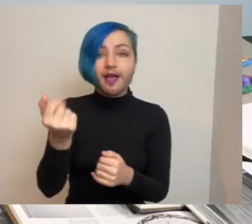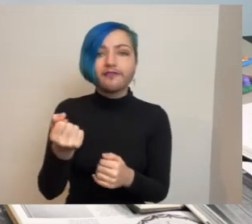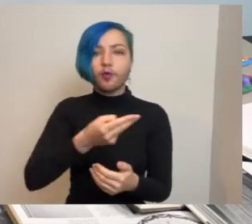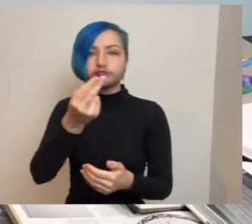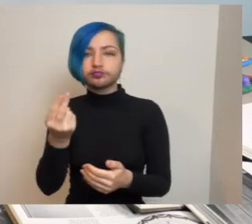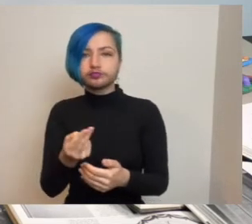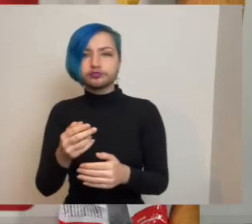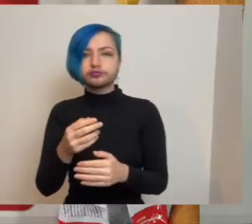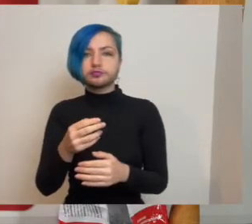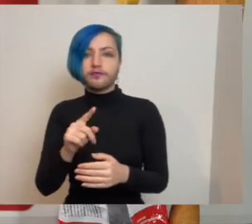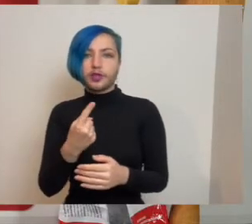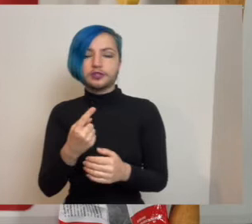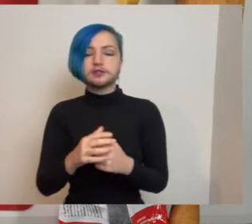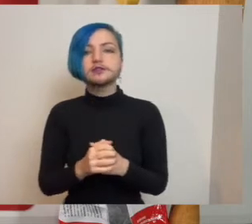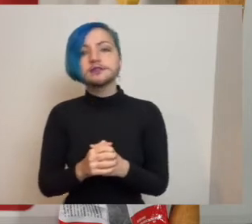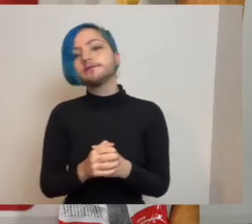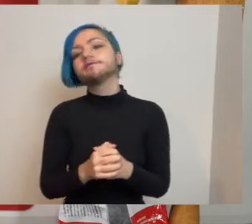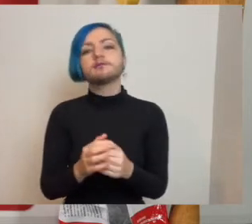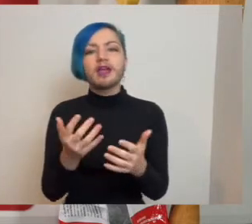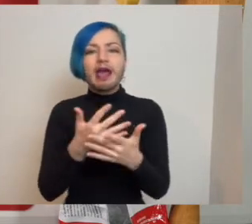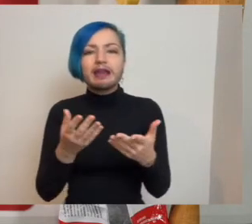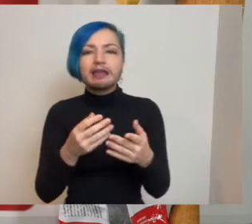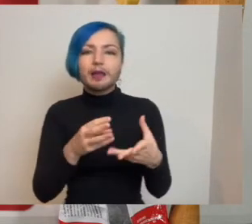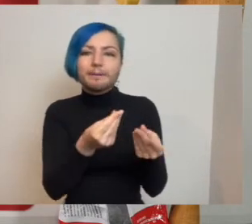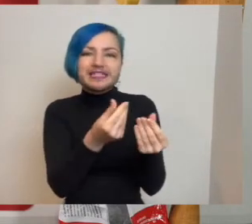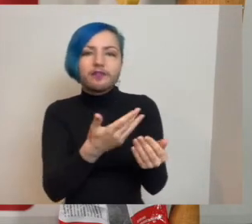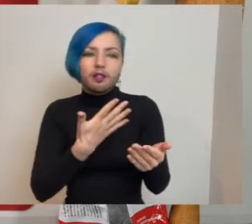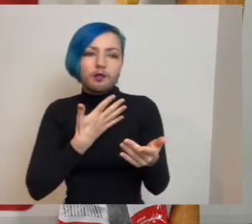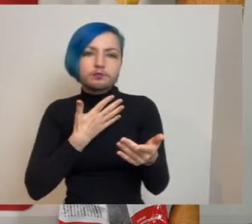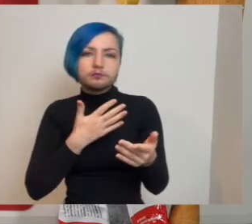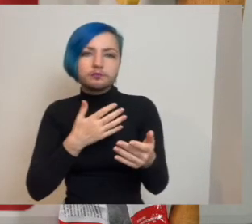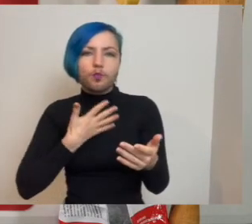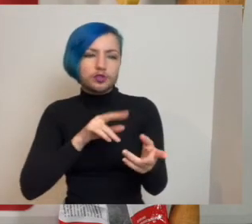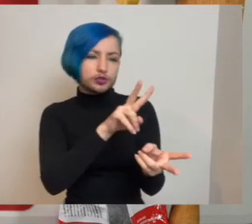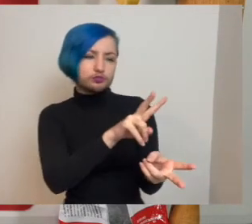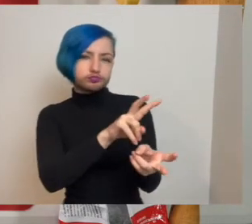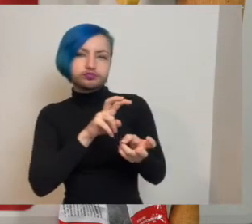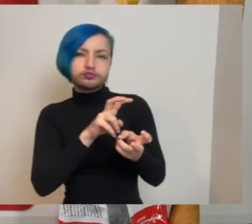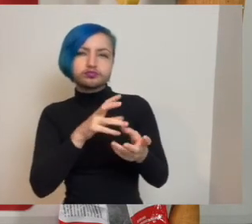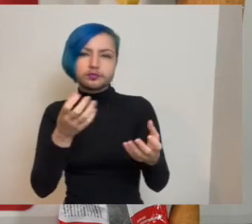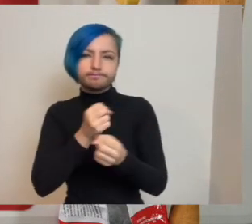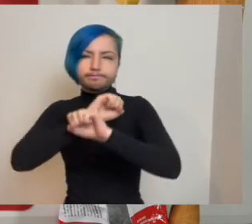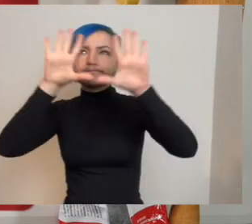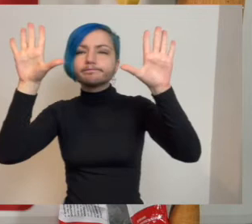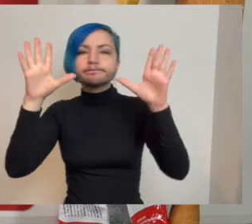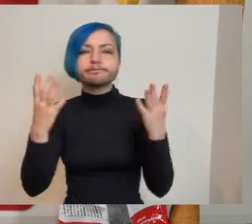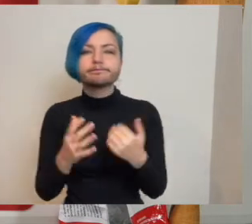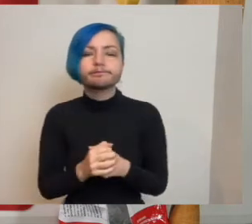your design, and then any kind of reference materials that you might want to refer to. So they